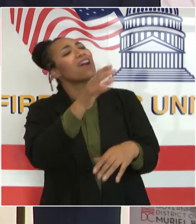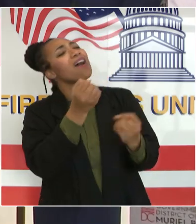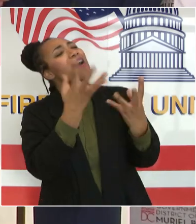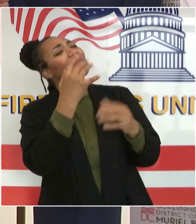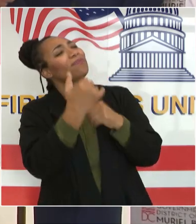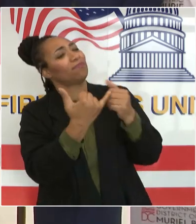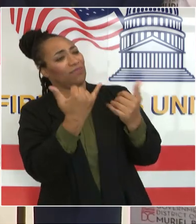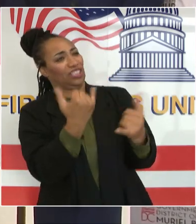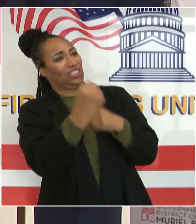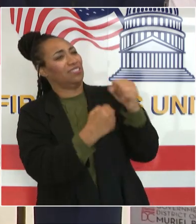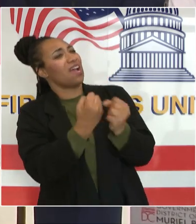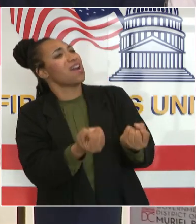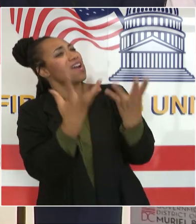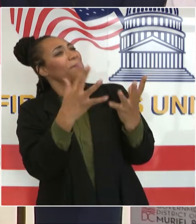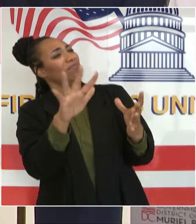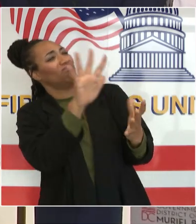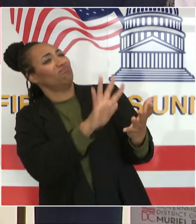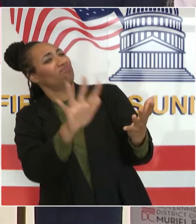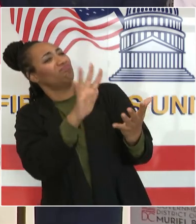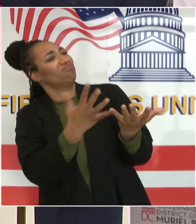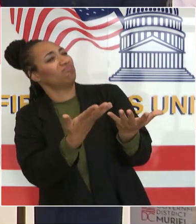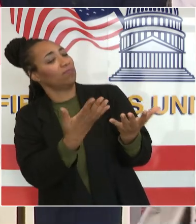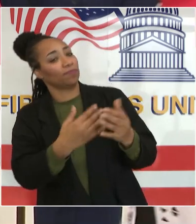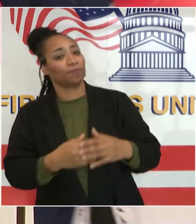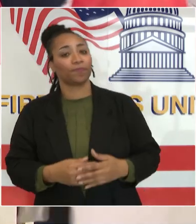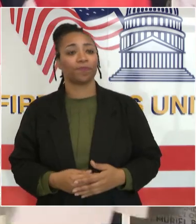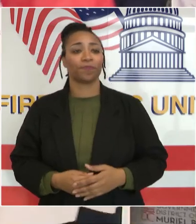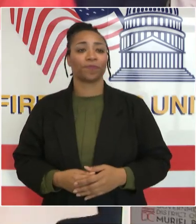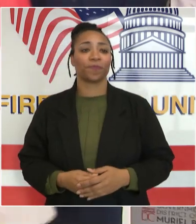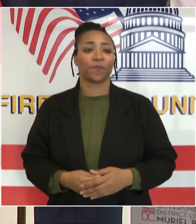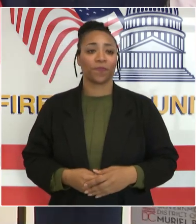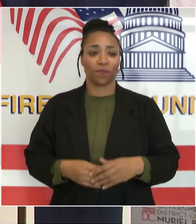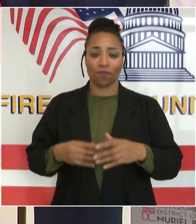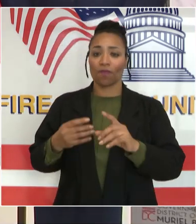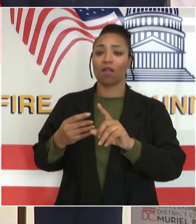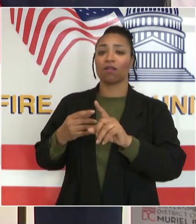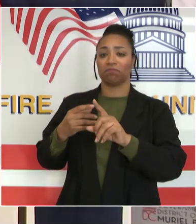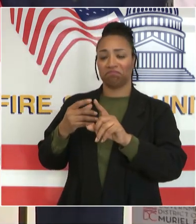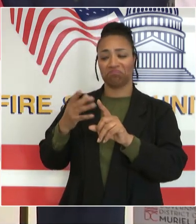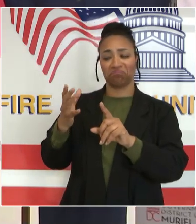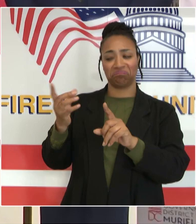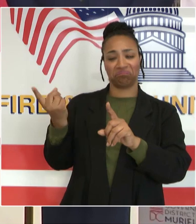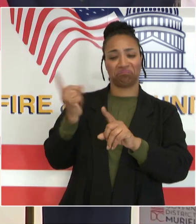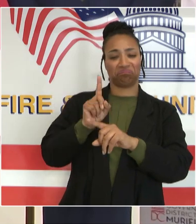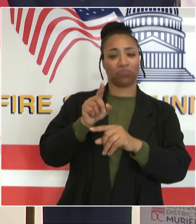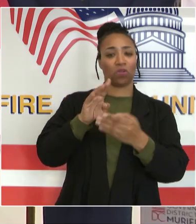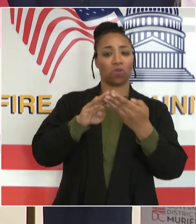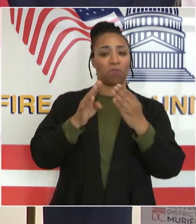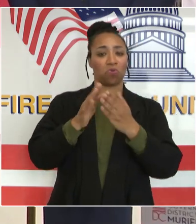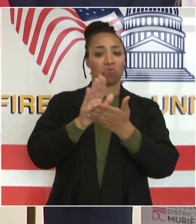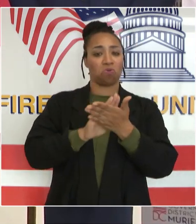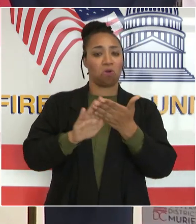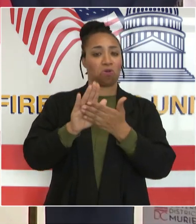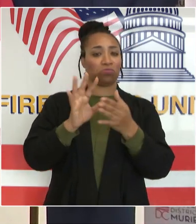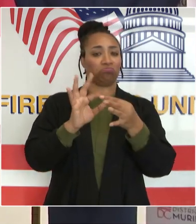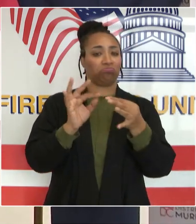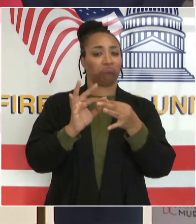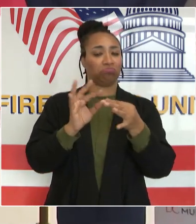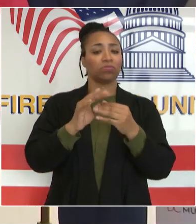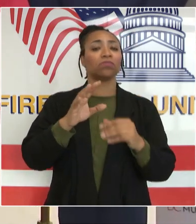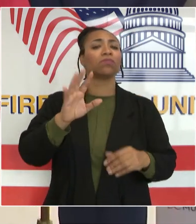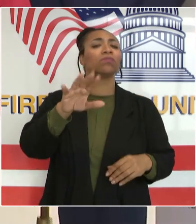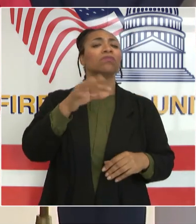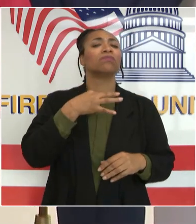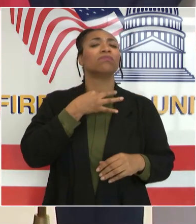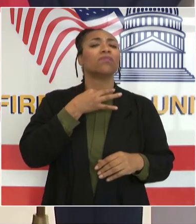We'll let Dr. Saeed come up from our community college. Hi, good afternoon. Can you please repeat the question? How long does the program take to